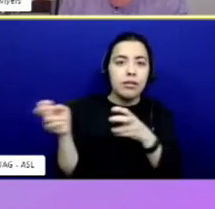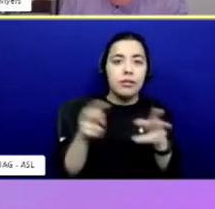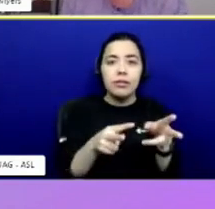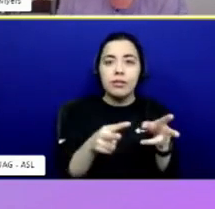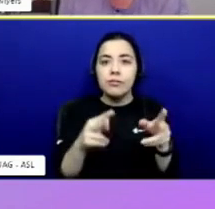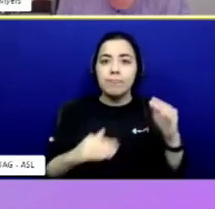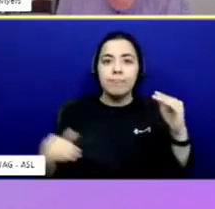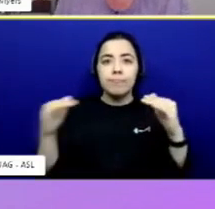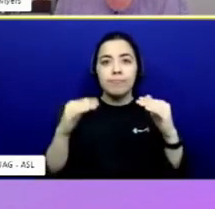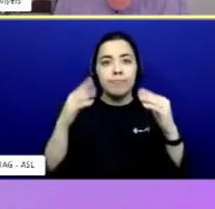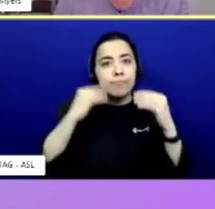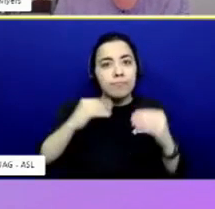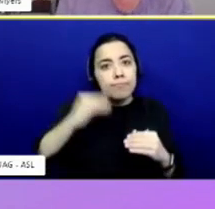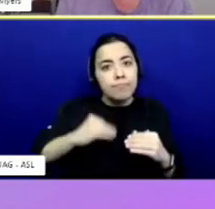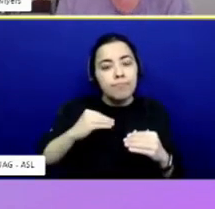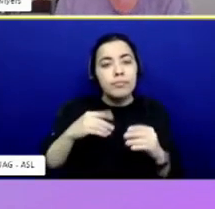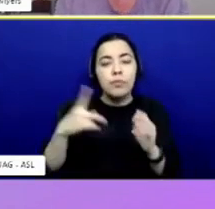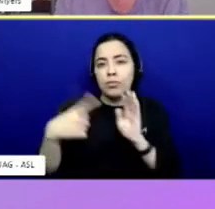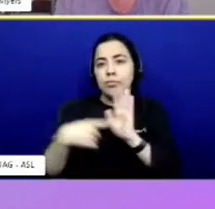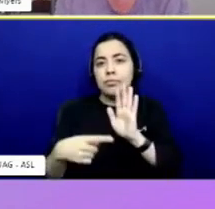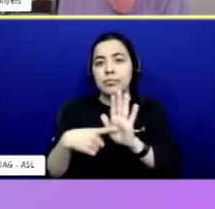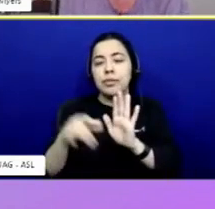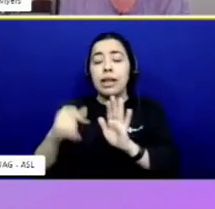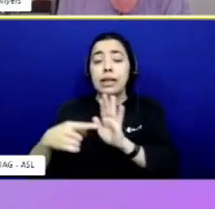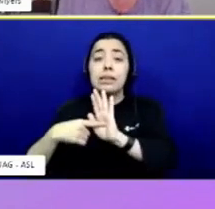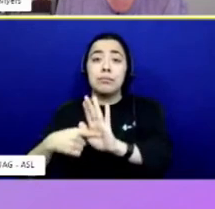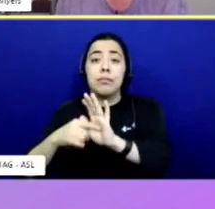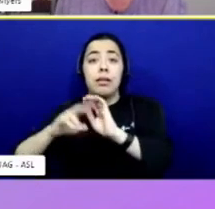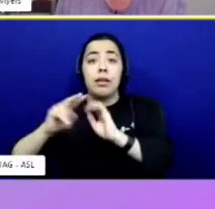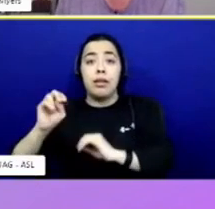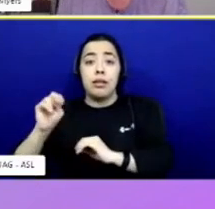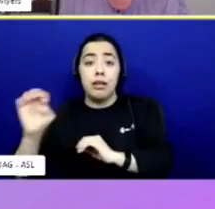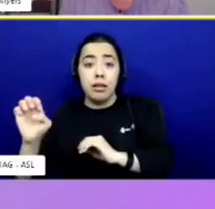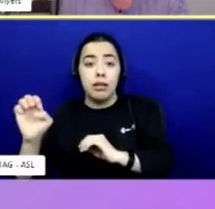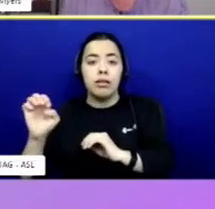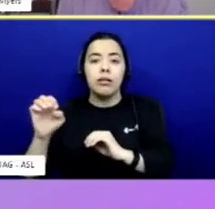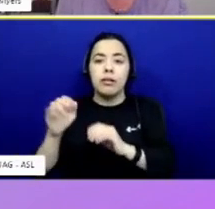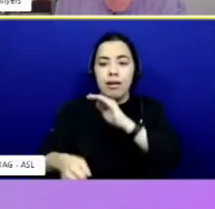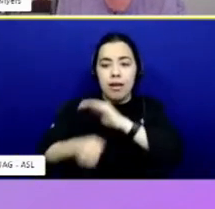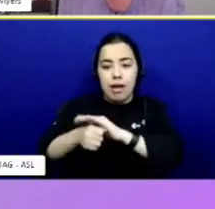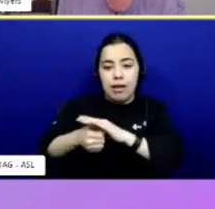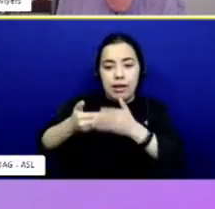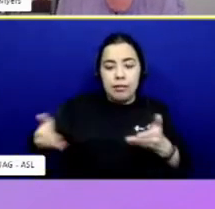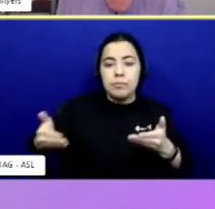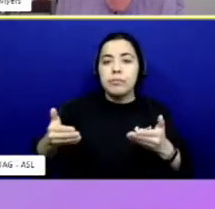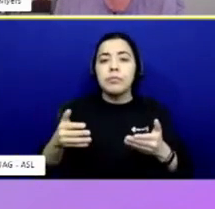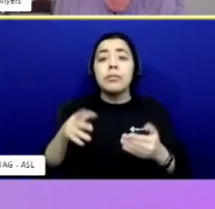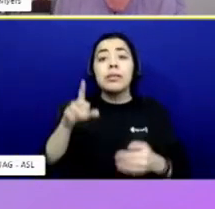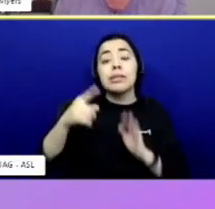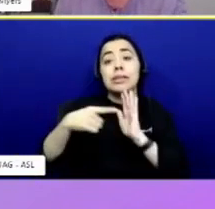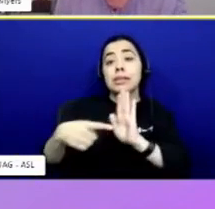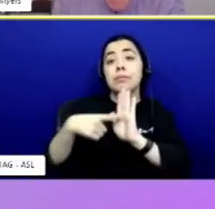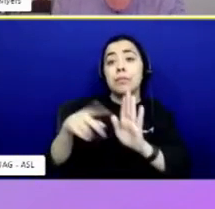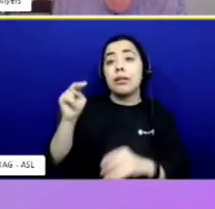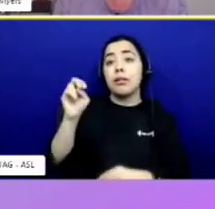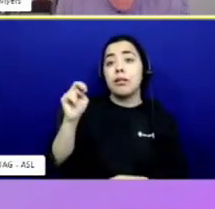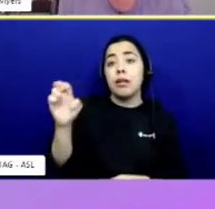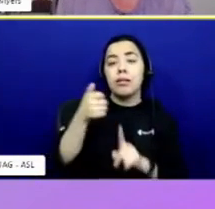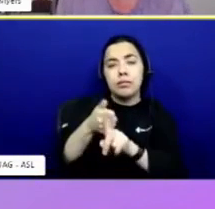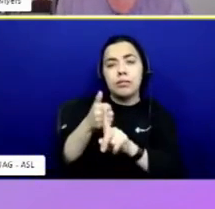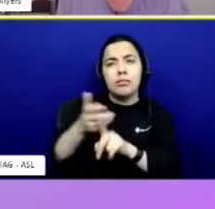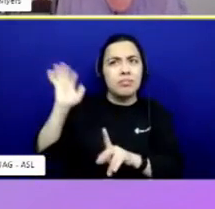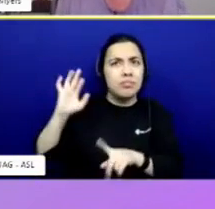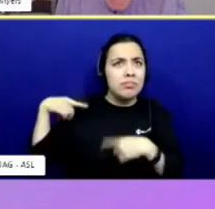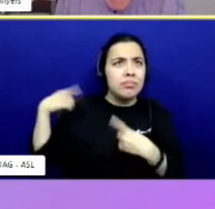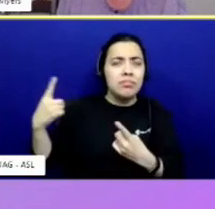none, hiding elements from assistive technology output as well, well, display none has historically been used as a pretty efficient